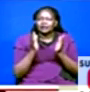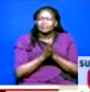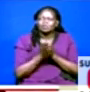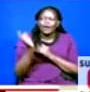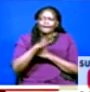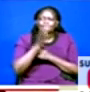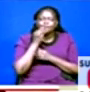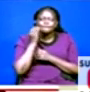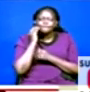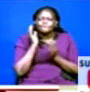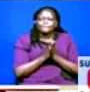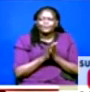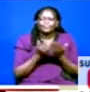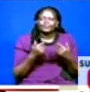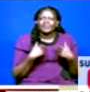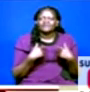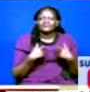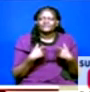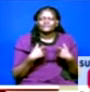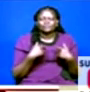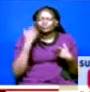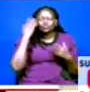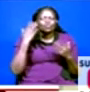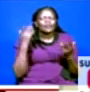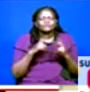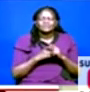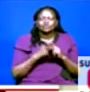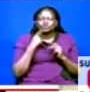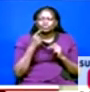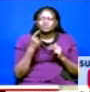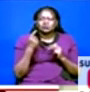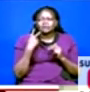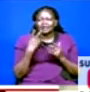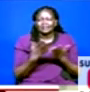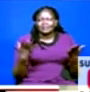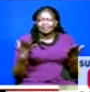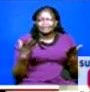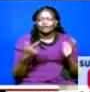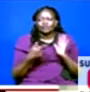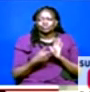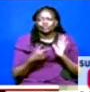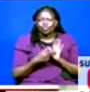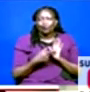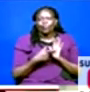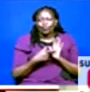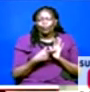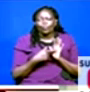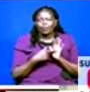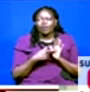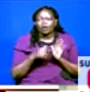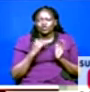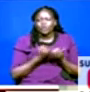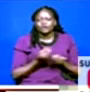home, there is, we don't know where to start. So we see these things reflecting into our